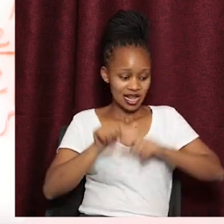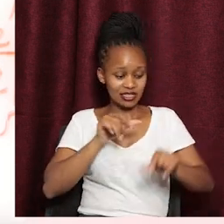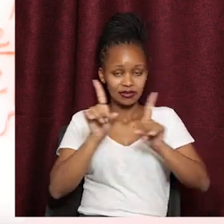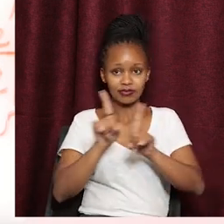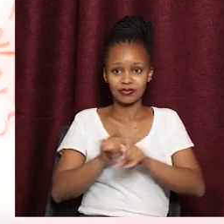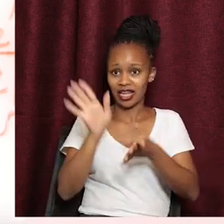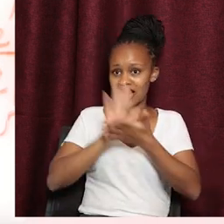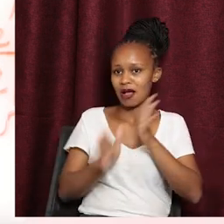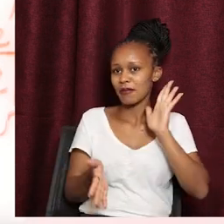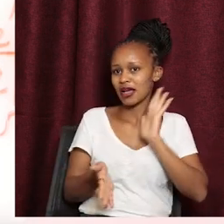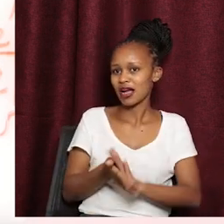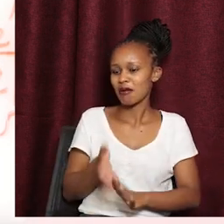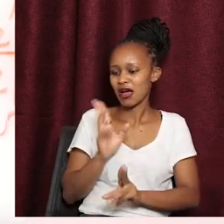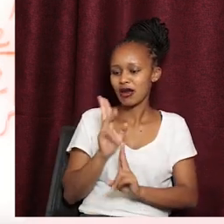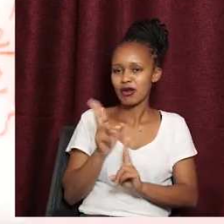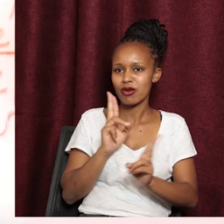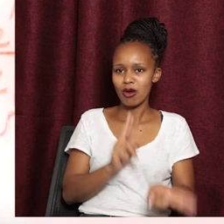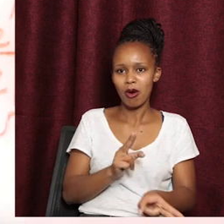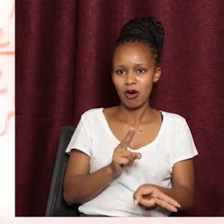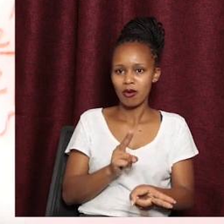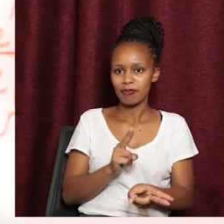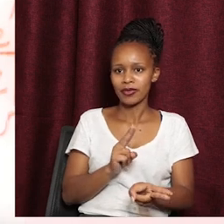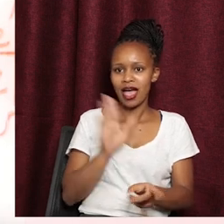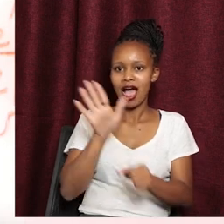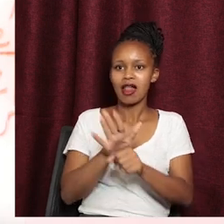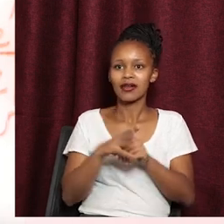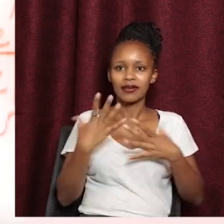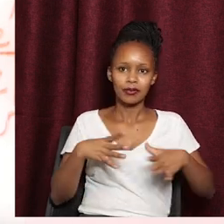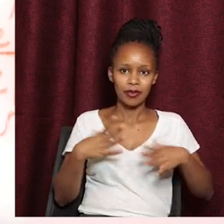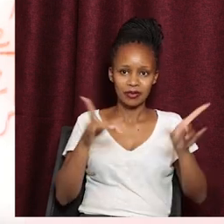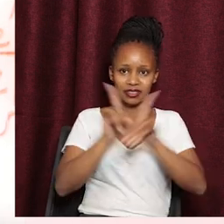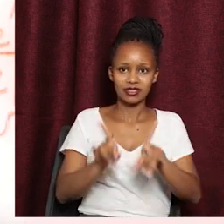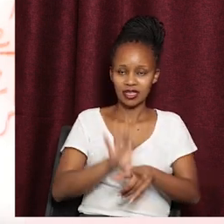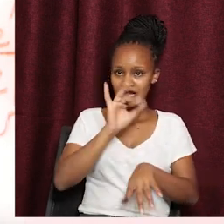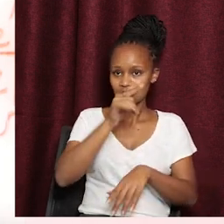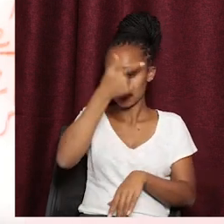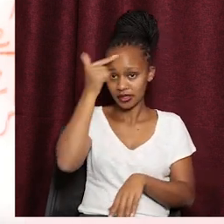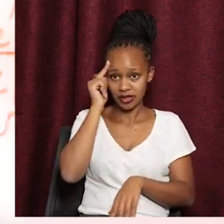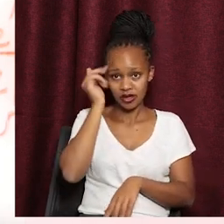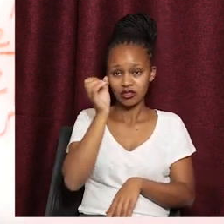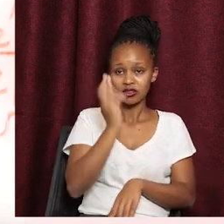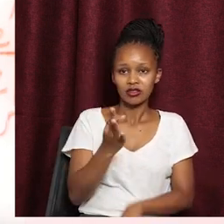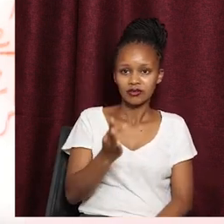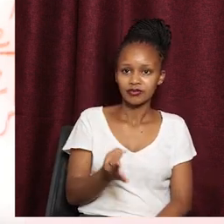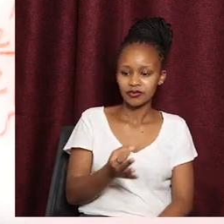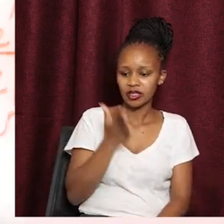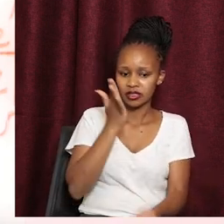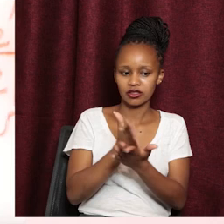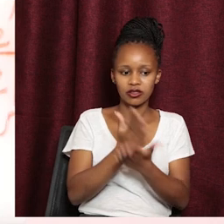common to so many people, and especially because of the reality of this